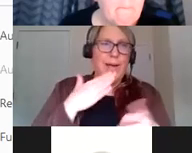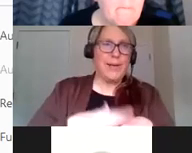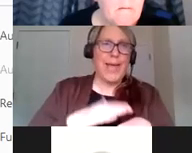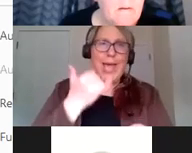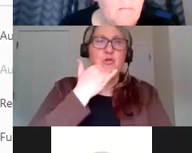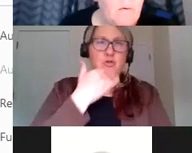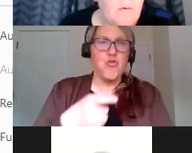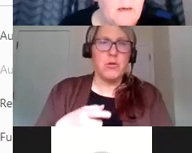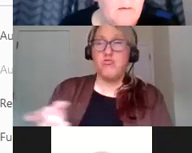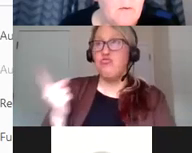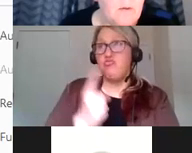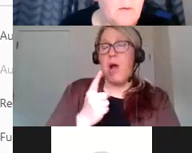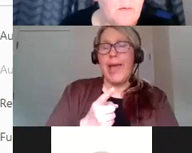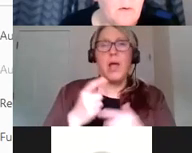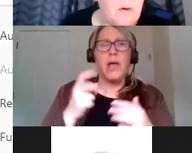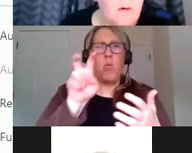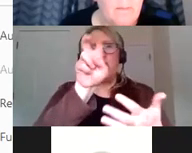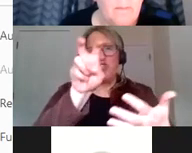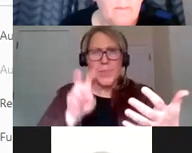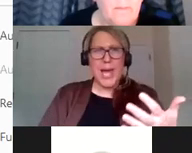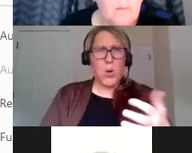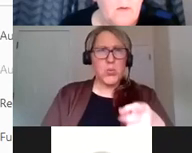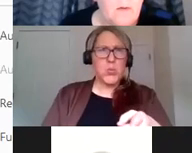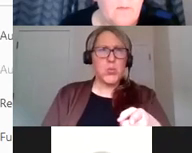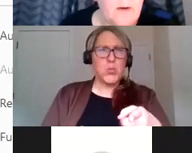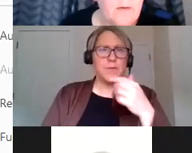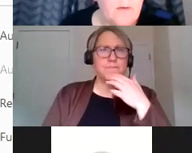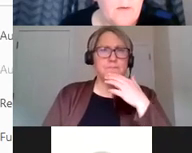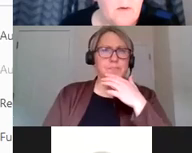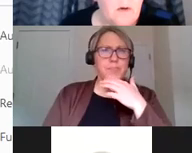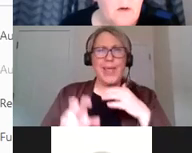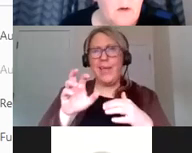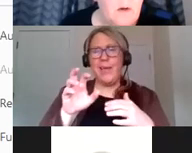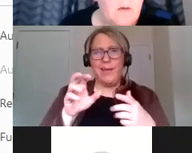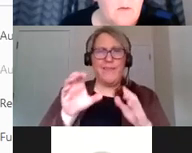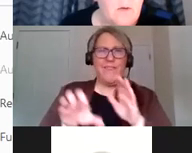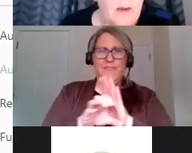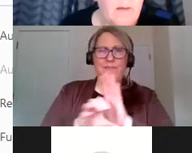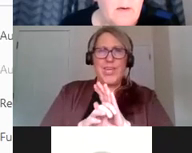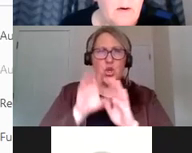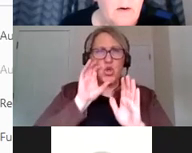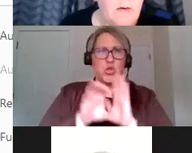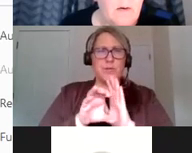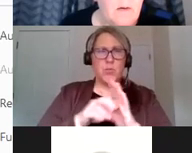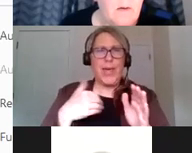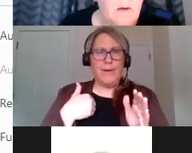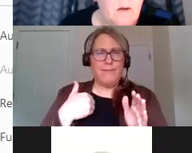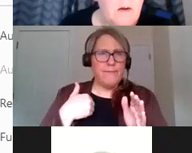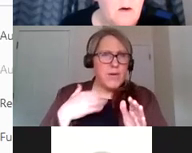Absolutely. And then we'll go down to the figures. So we have our